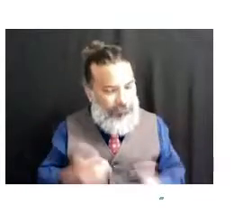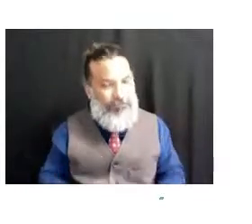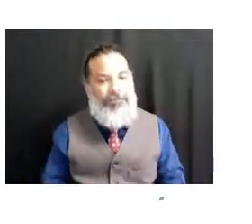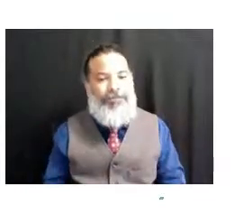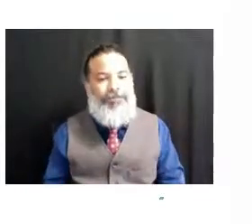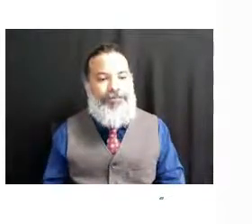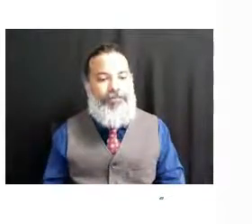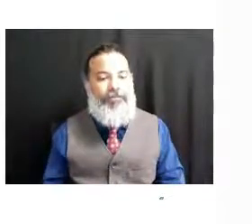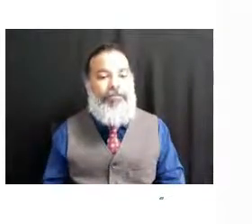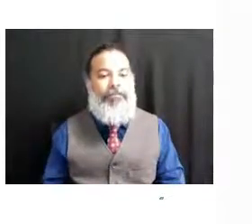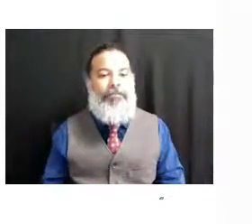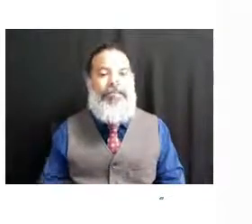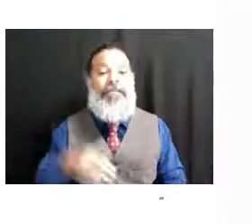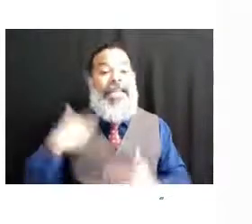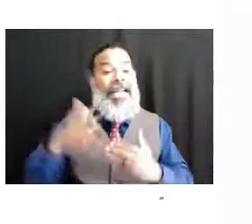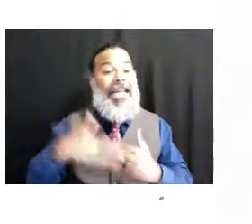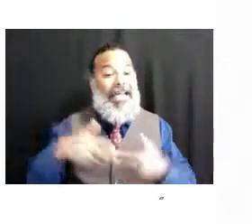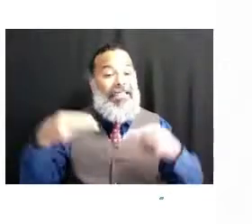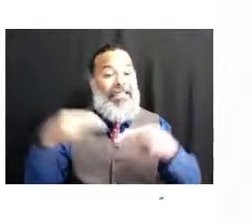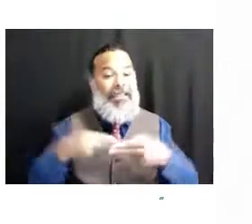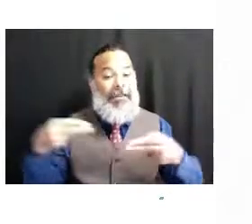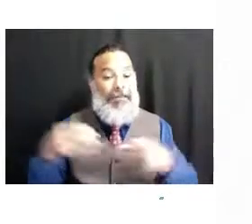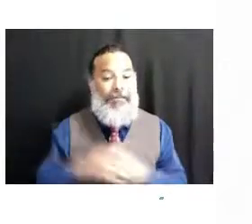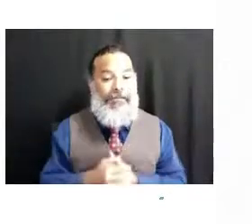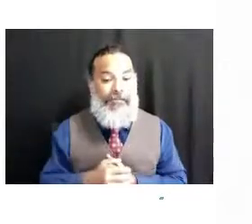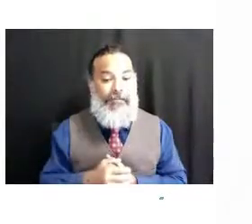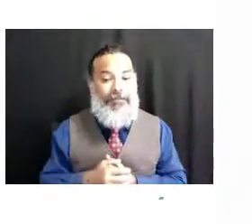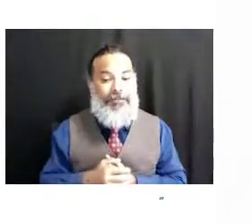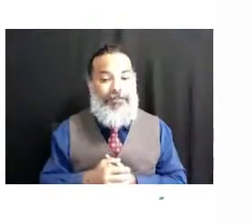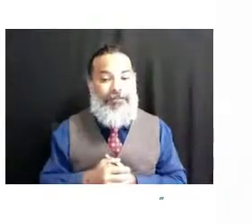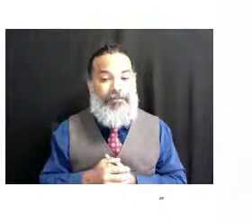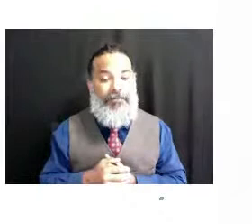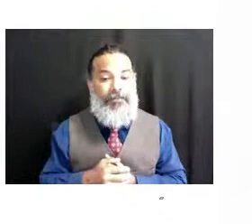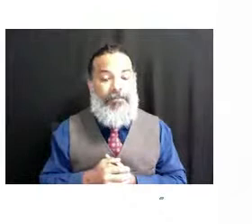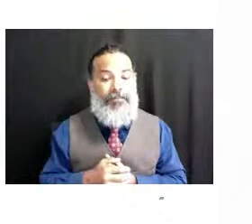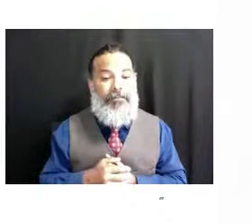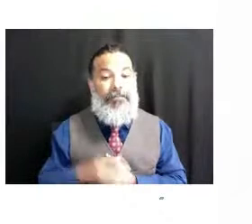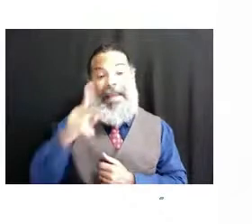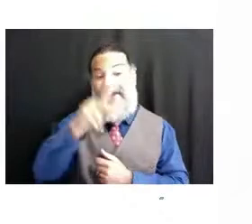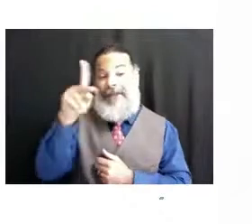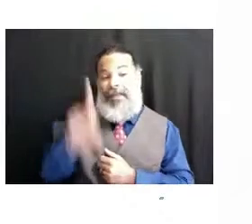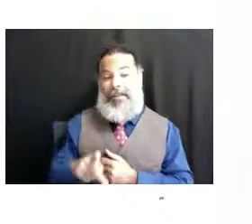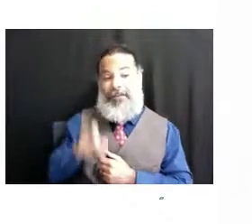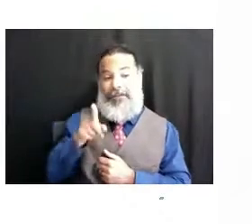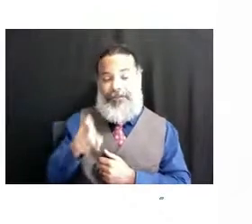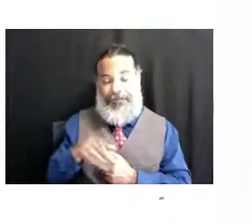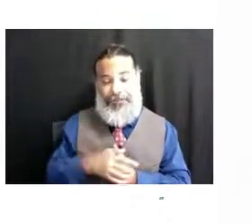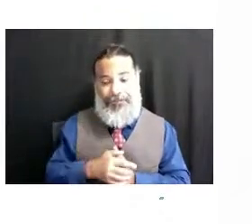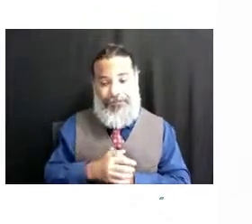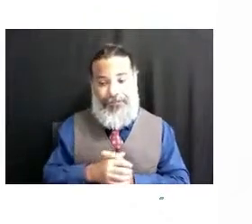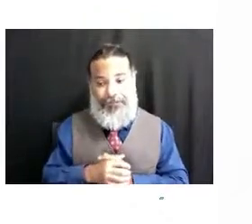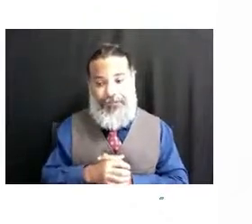If we could see the next slide. In Philadelphia,